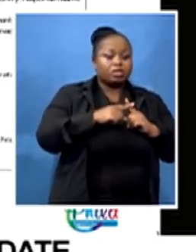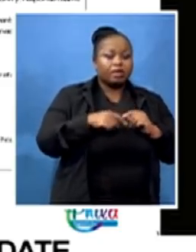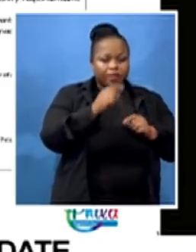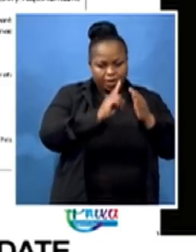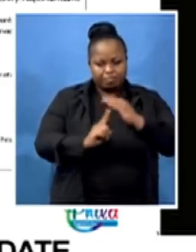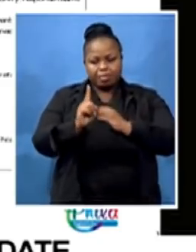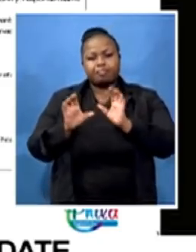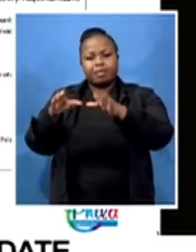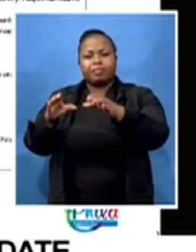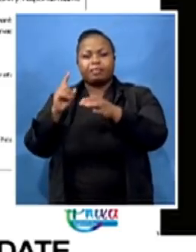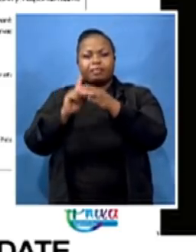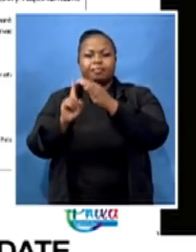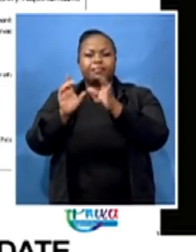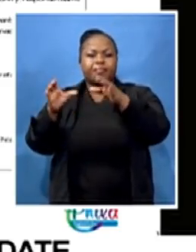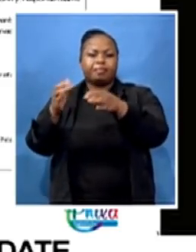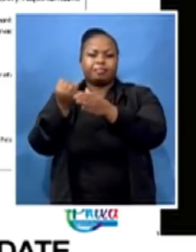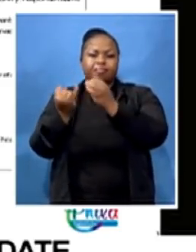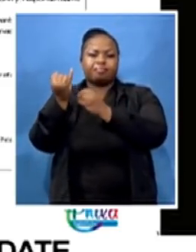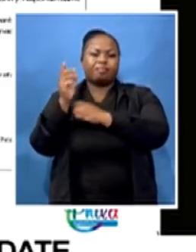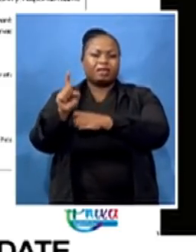identified and